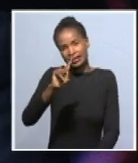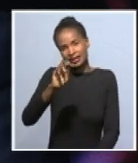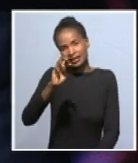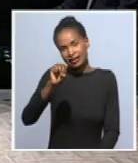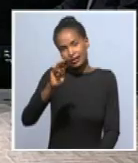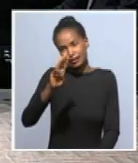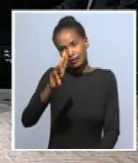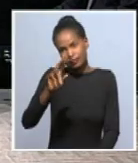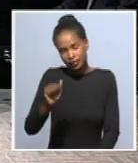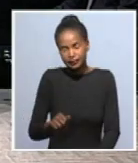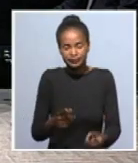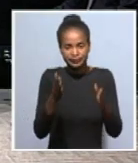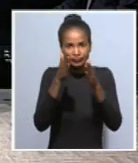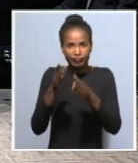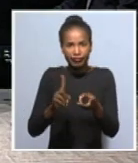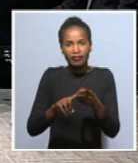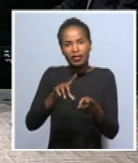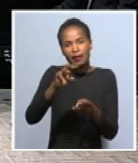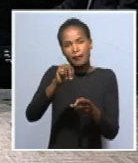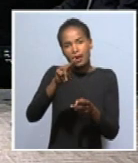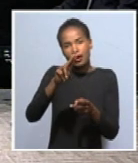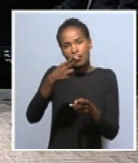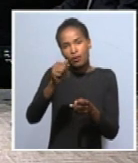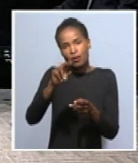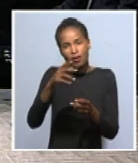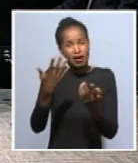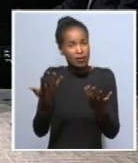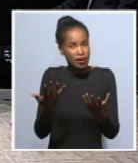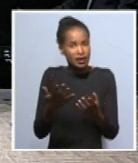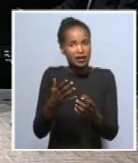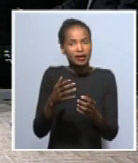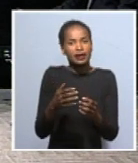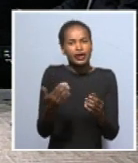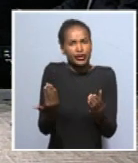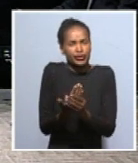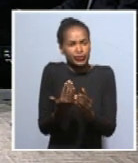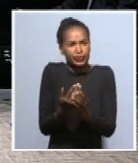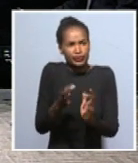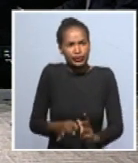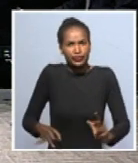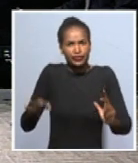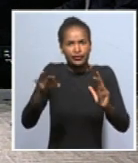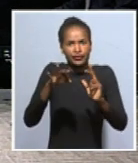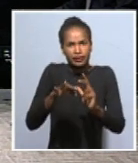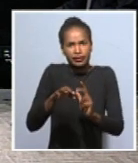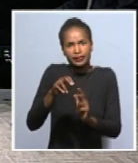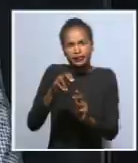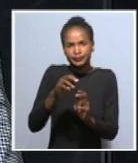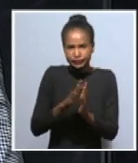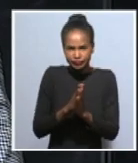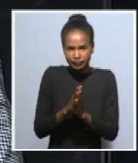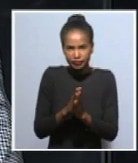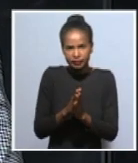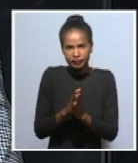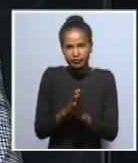also joined by Mr. Daniel Mahua, Executive Manager, Namibia Emerging Commercial Farmers Union. Good evening, sir, and welcome.